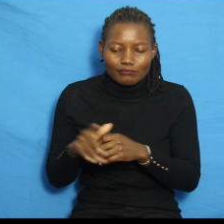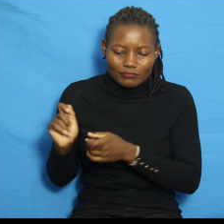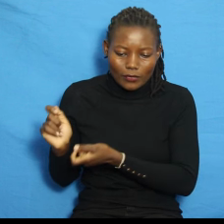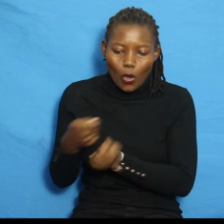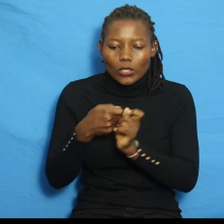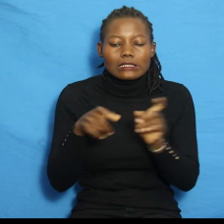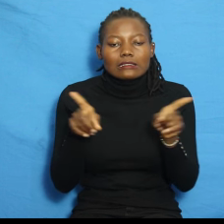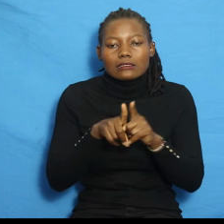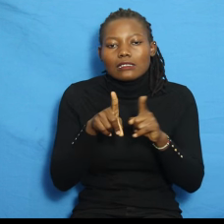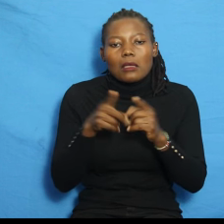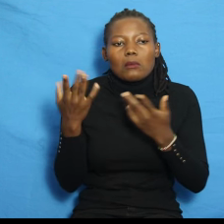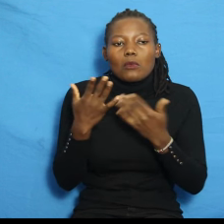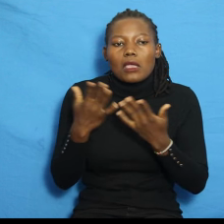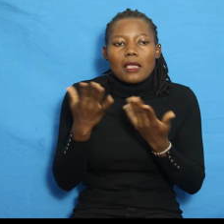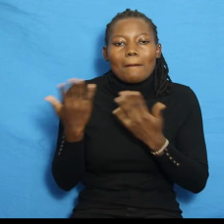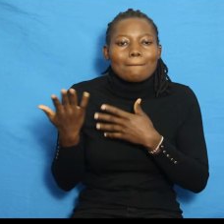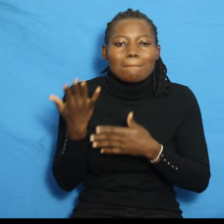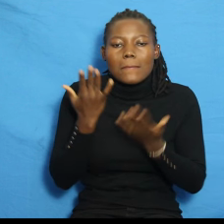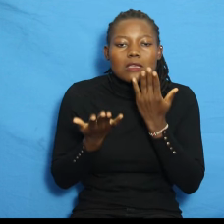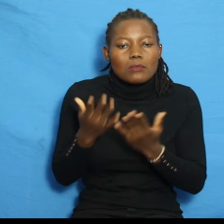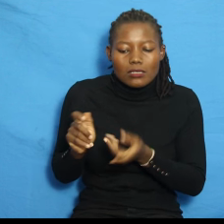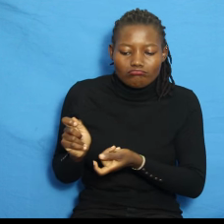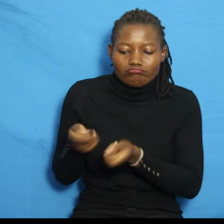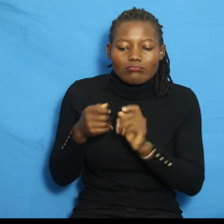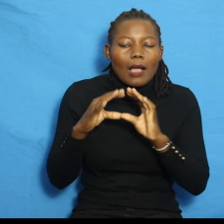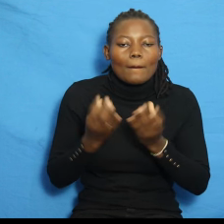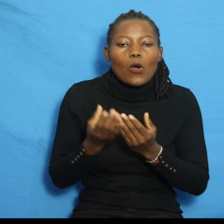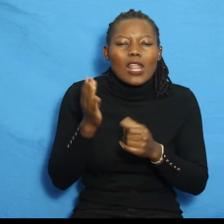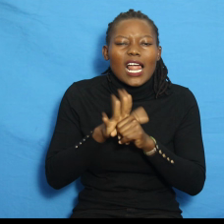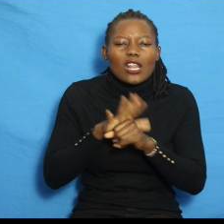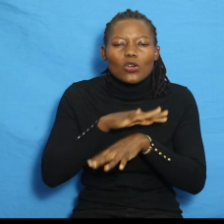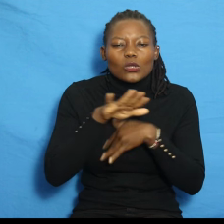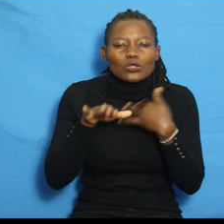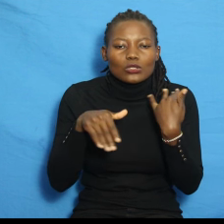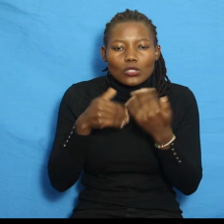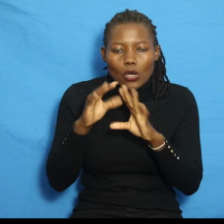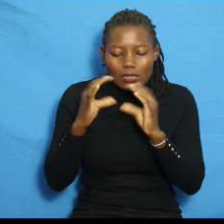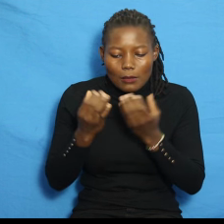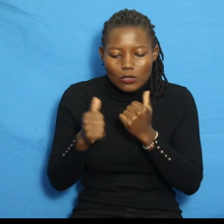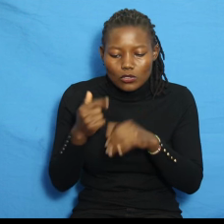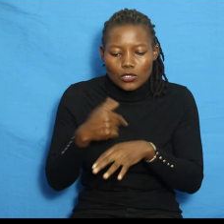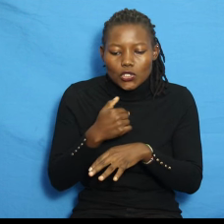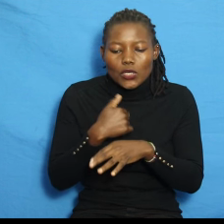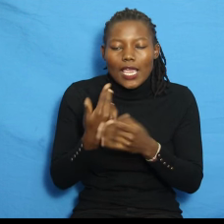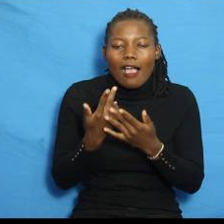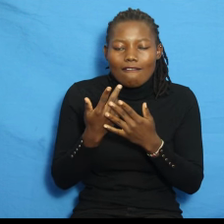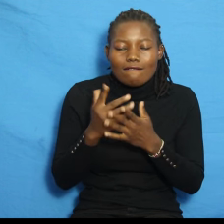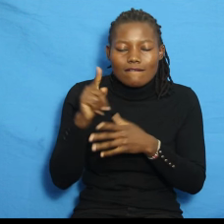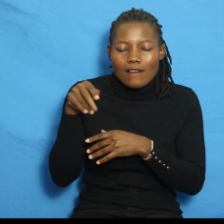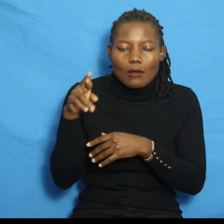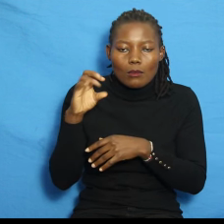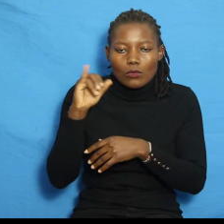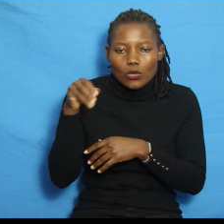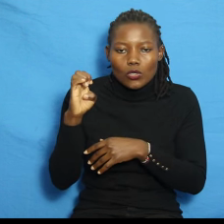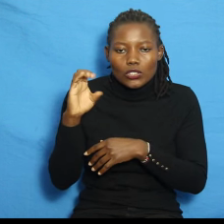where you are maybe scooping a ball. So a lot of all these sports that we have, projectile motion is very, very important